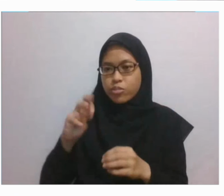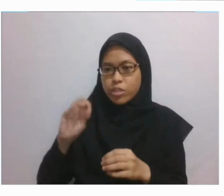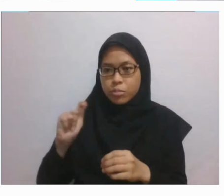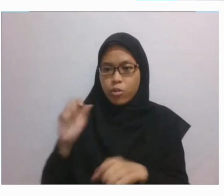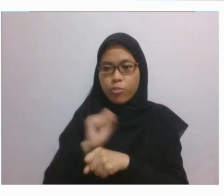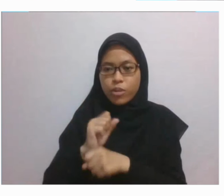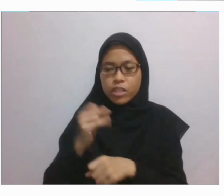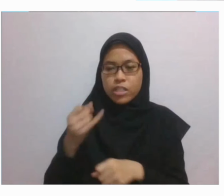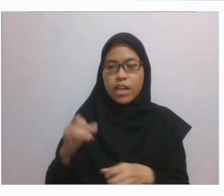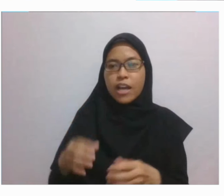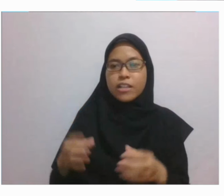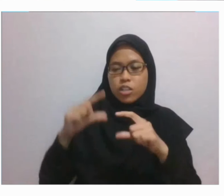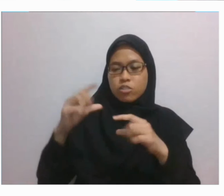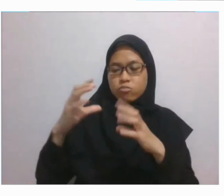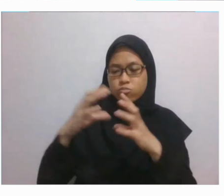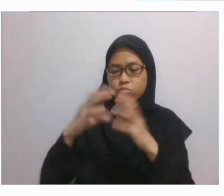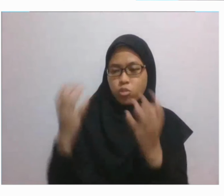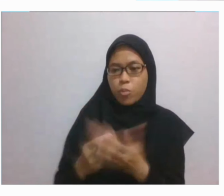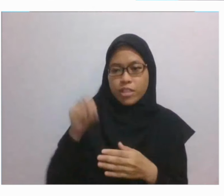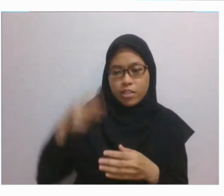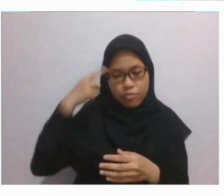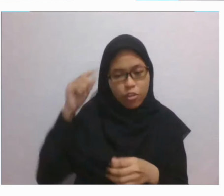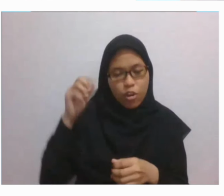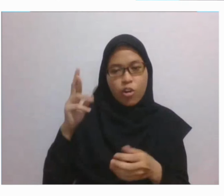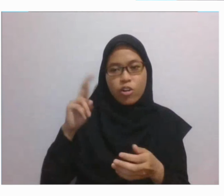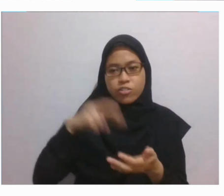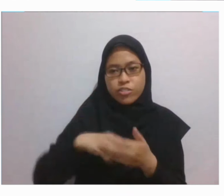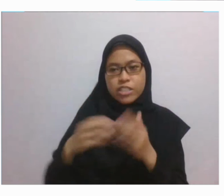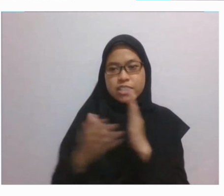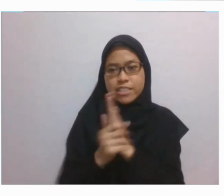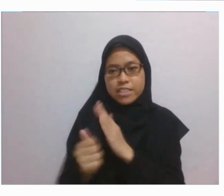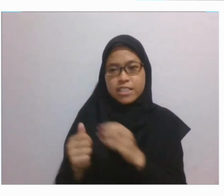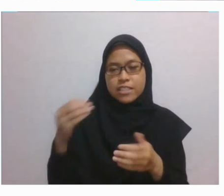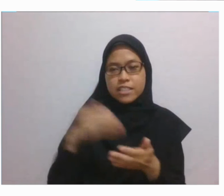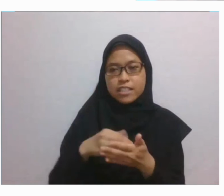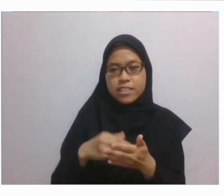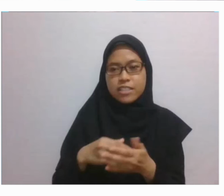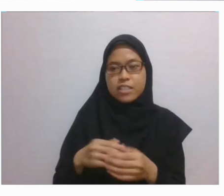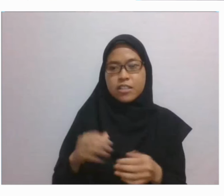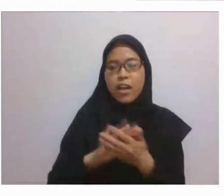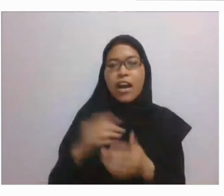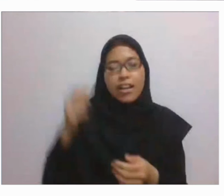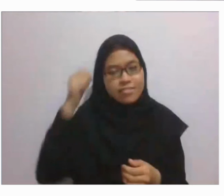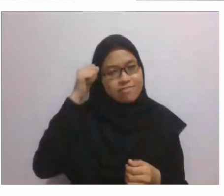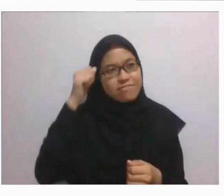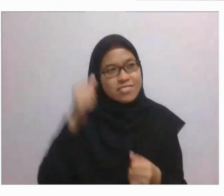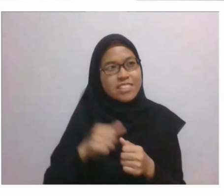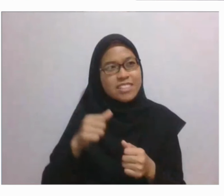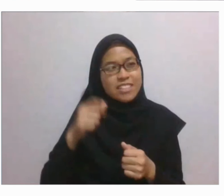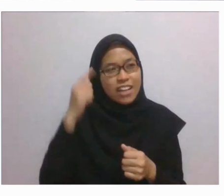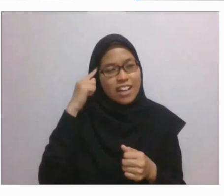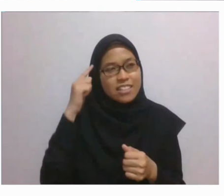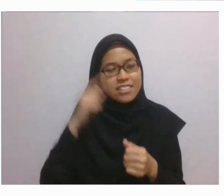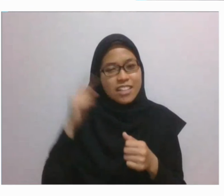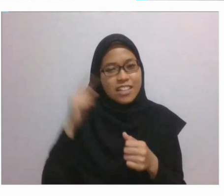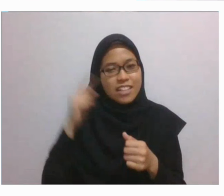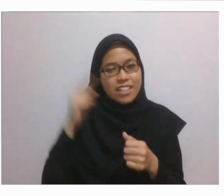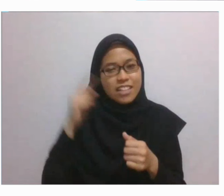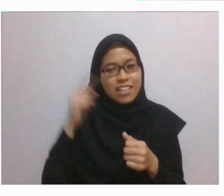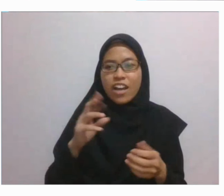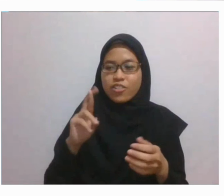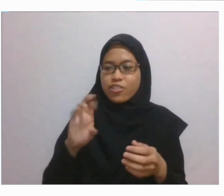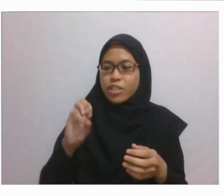need for reskilling if the future of work is indeed online. I can't imagine that remote working won't have an impact on climate, so I'm sure it'll all tie in